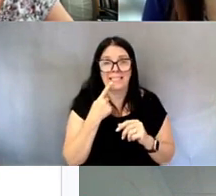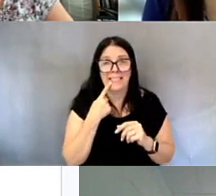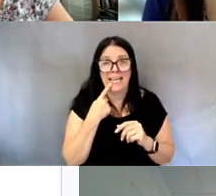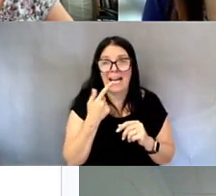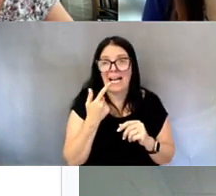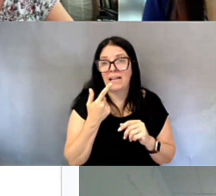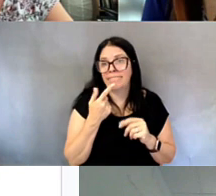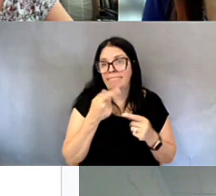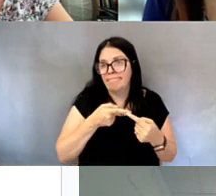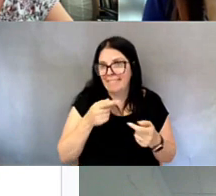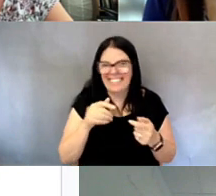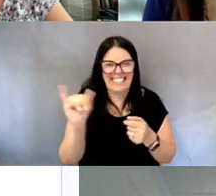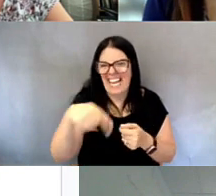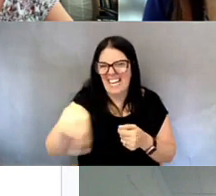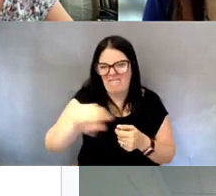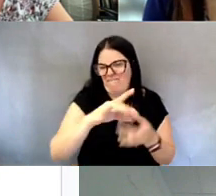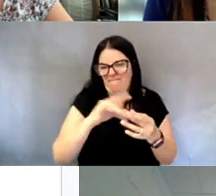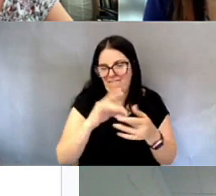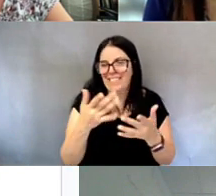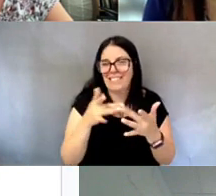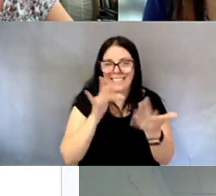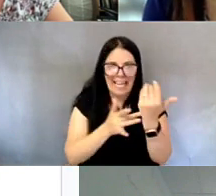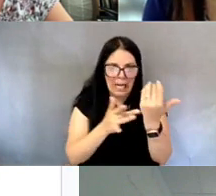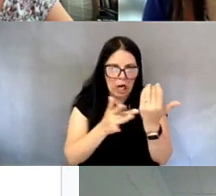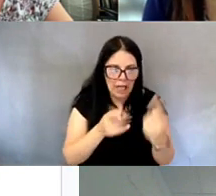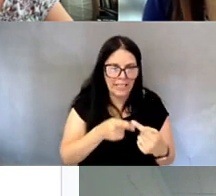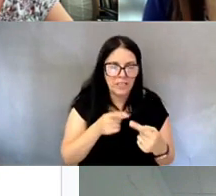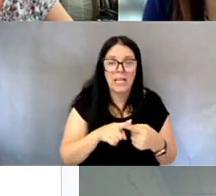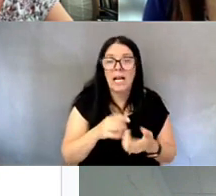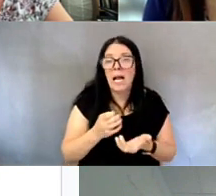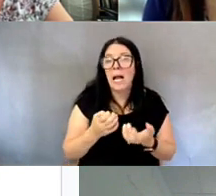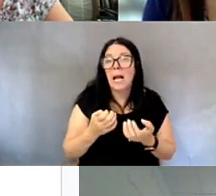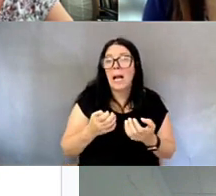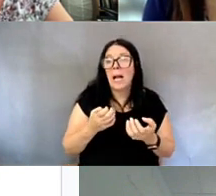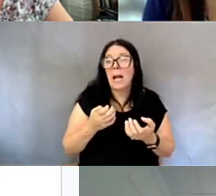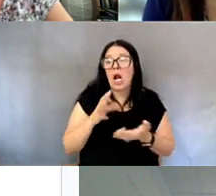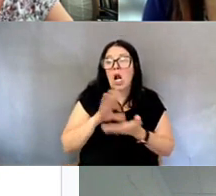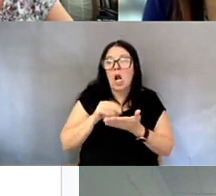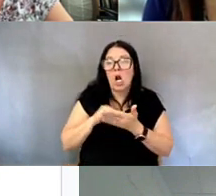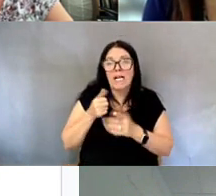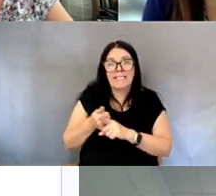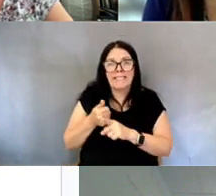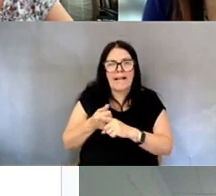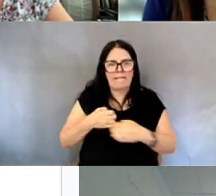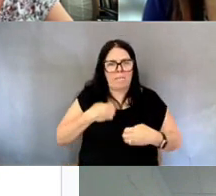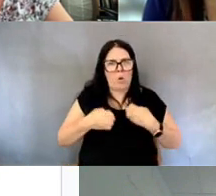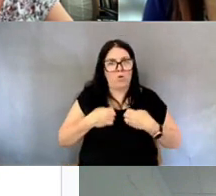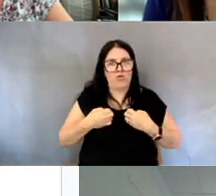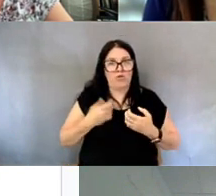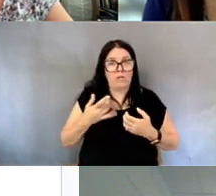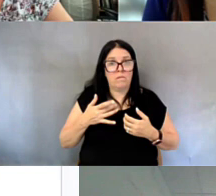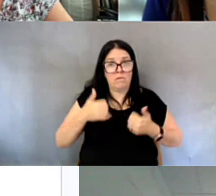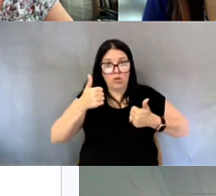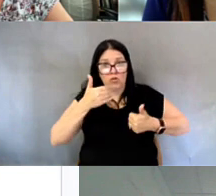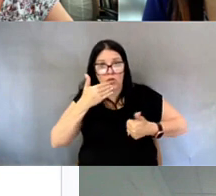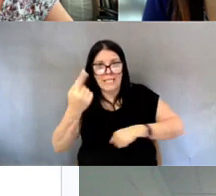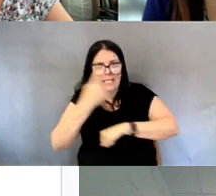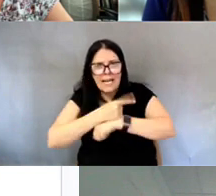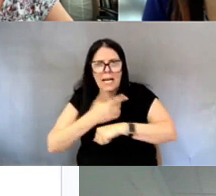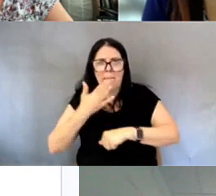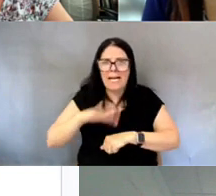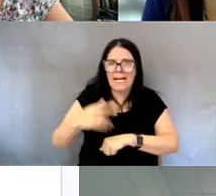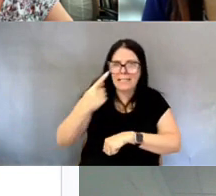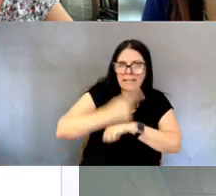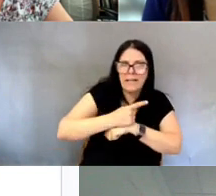with technologies, learners like emotional state, like when they've arrived, if they're having a good day, if they're having a bad day, if there's something like on